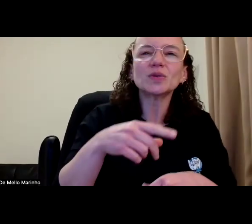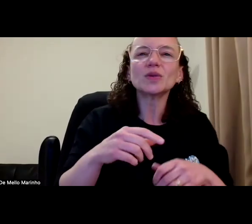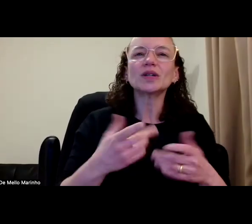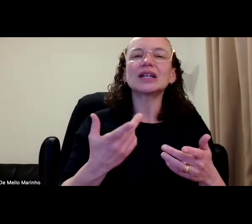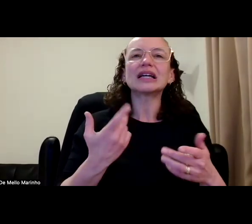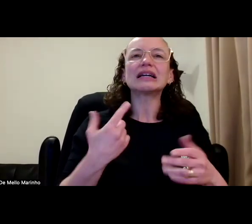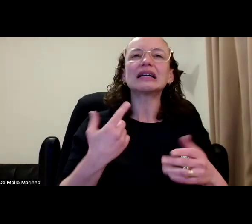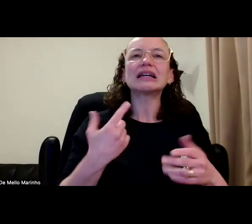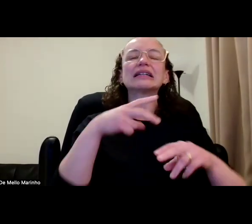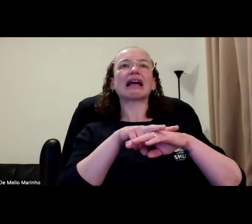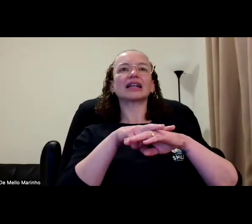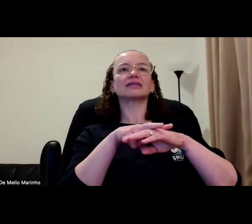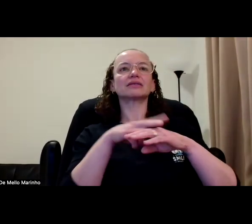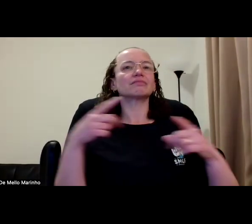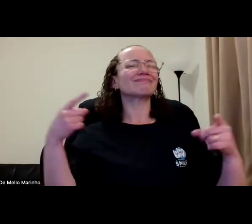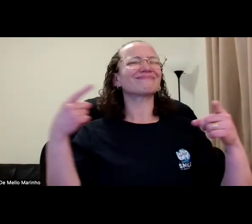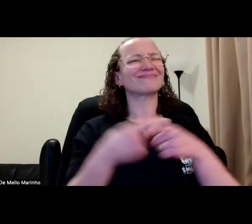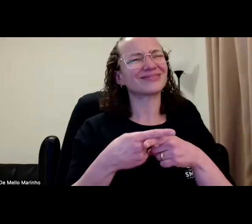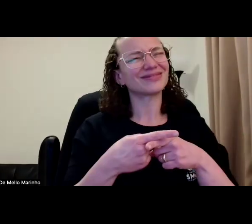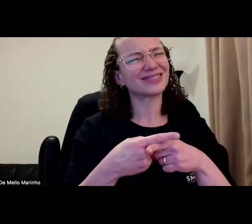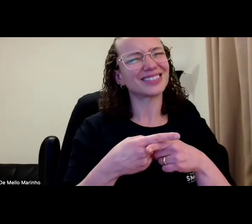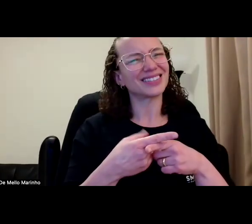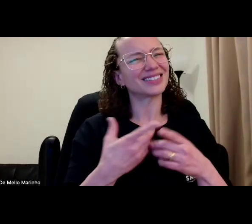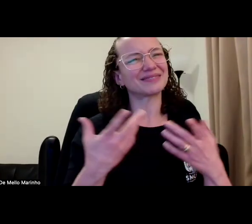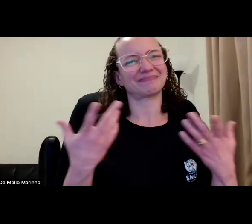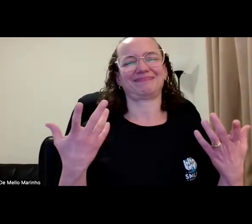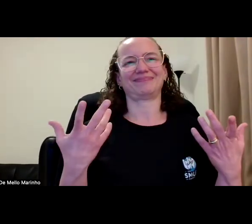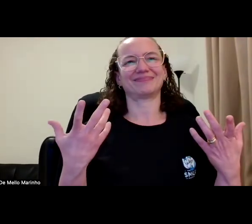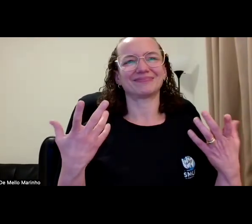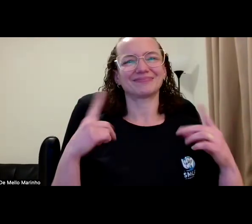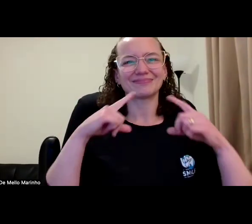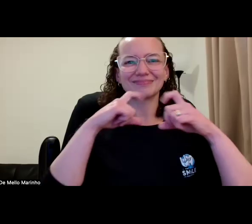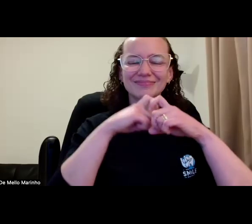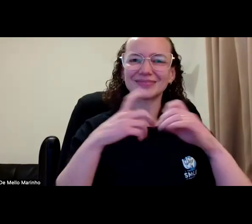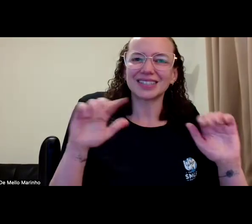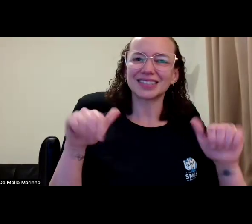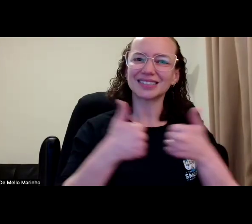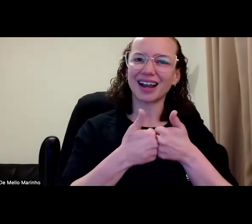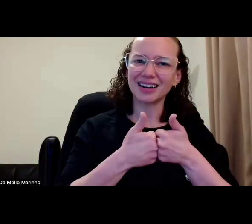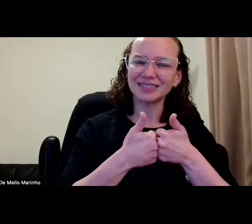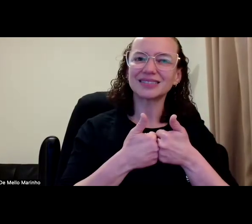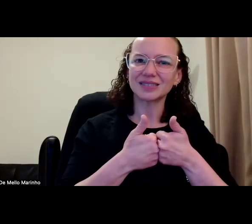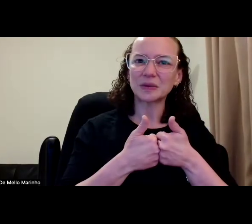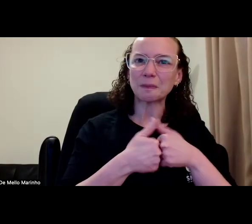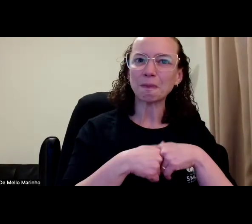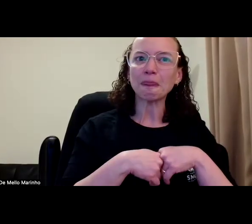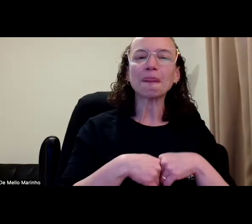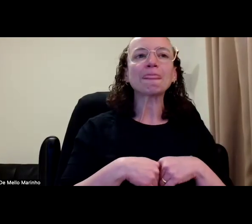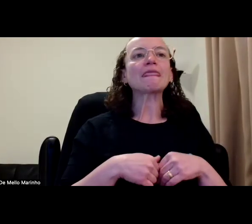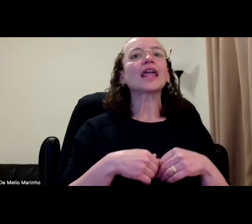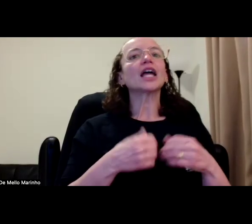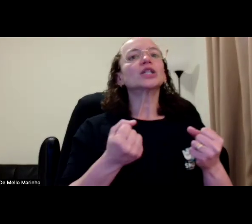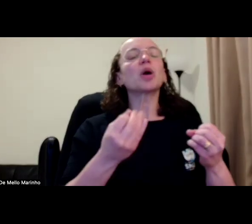the, the deaf patient needs to be able to see you, and there creates a lot of conflict with that. It becomes a very